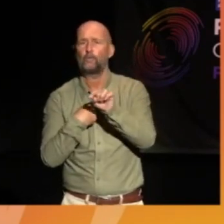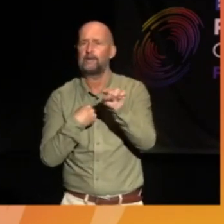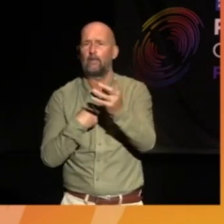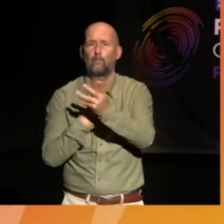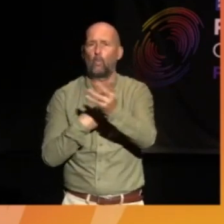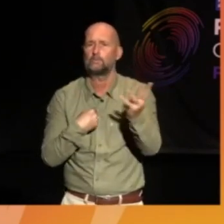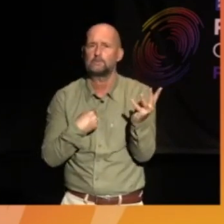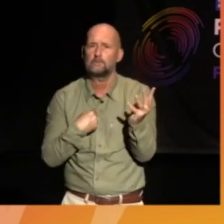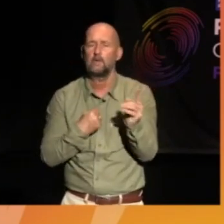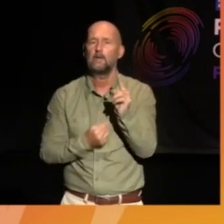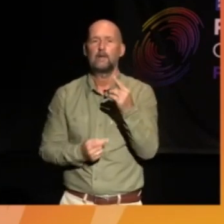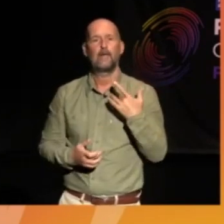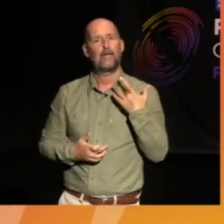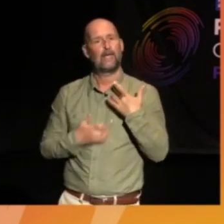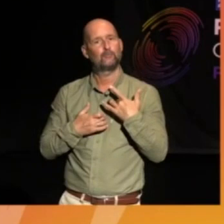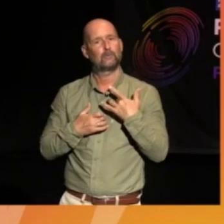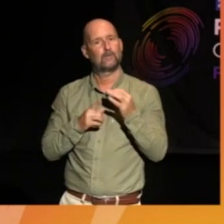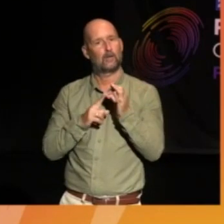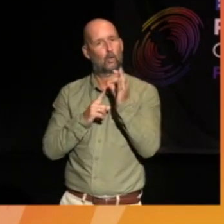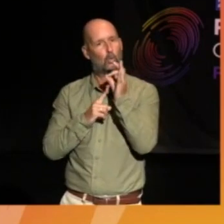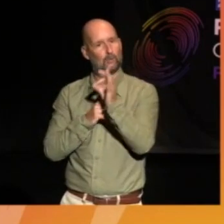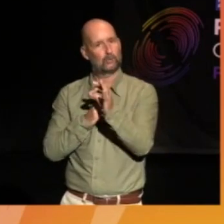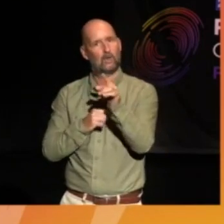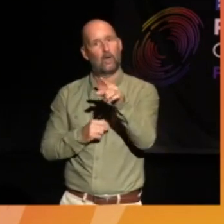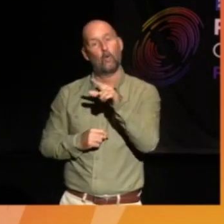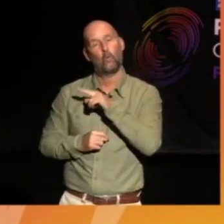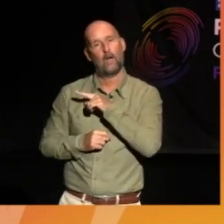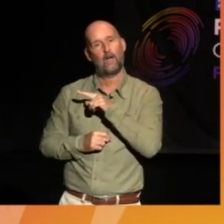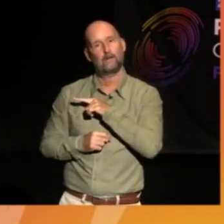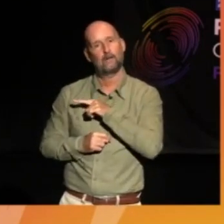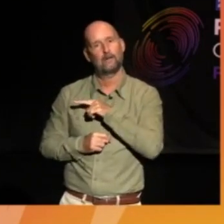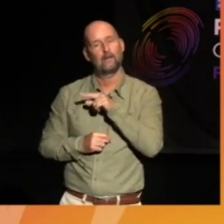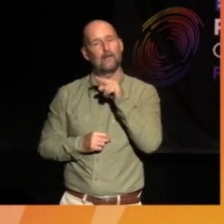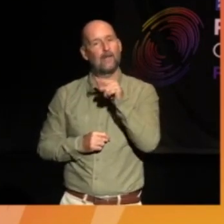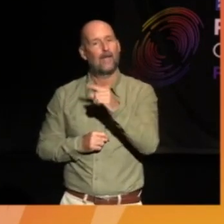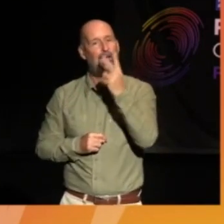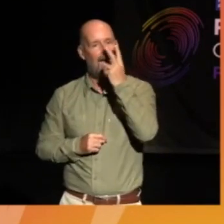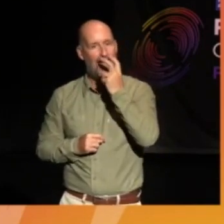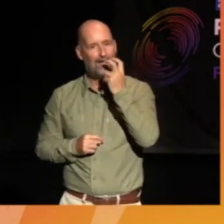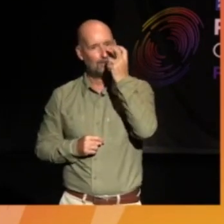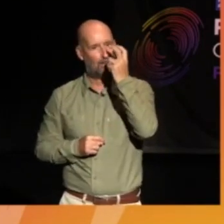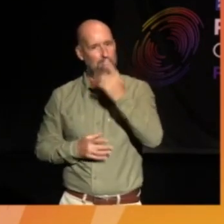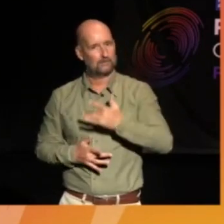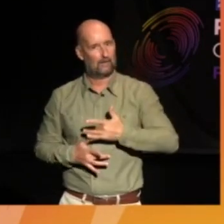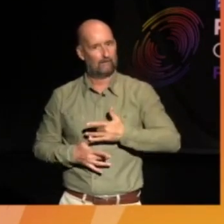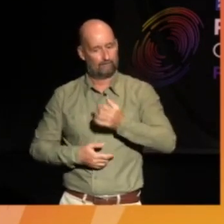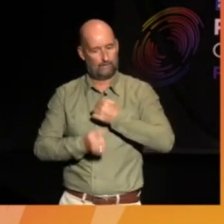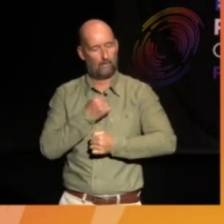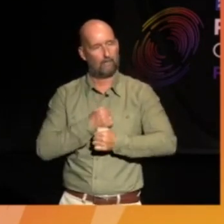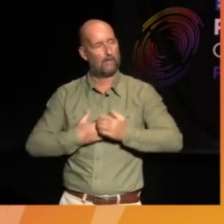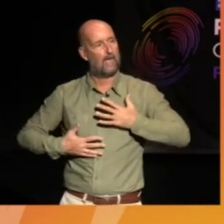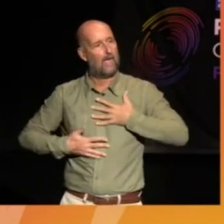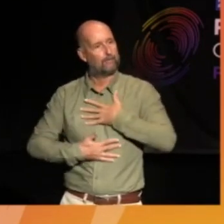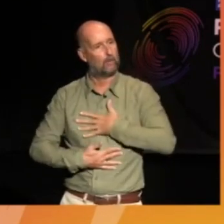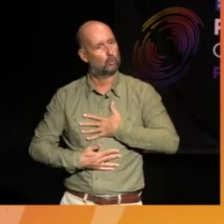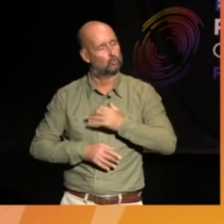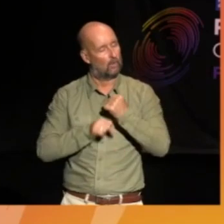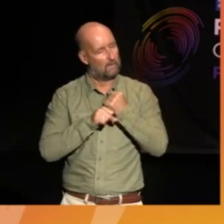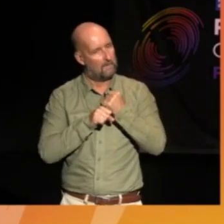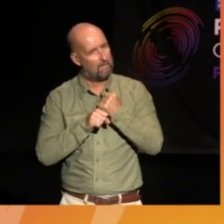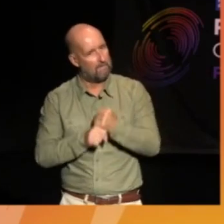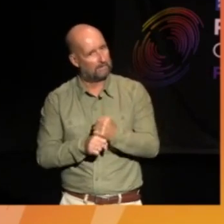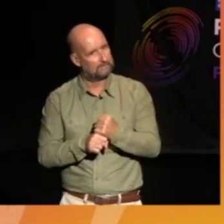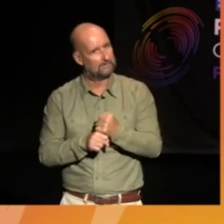So it's an interesting kind of question about how you get adults to emotionally commit all around the world